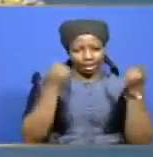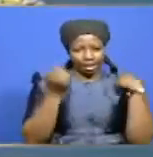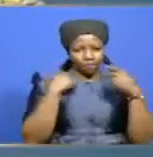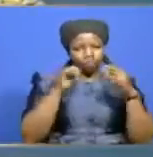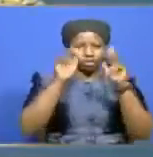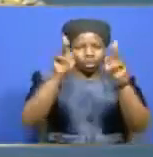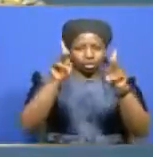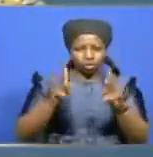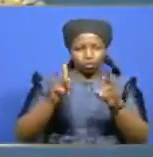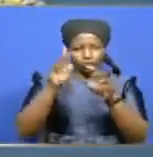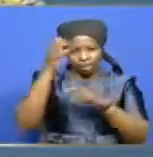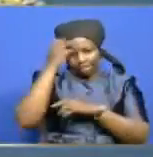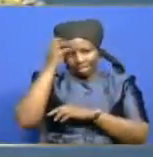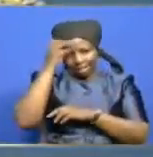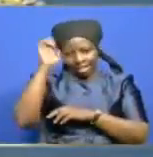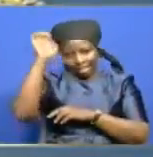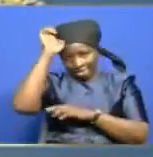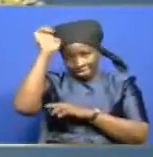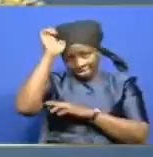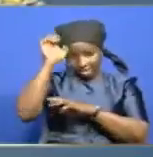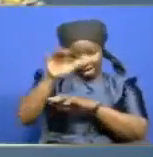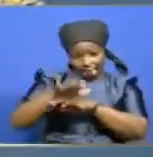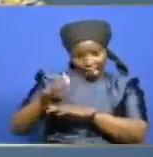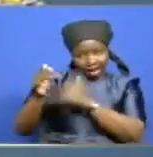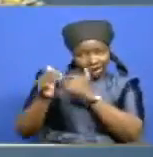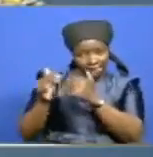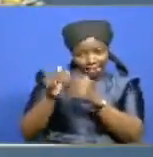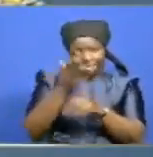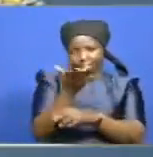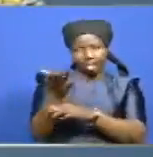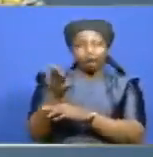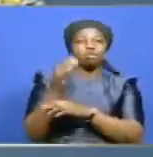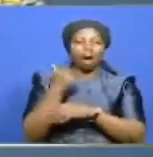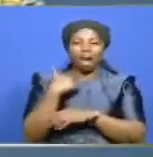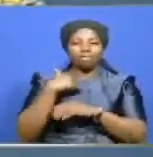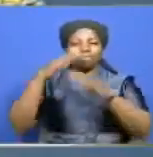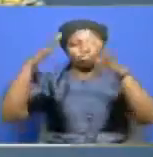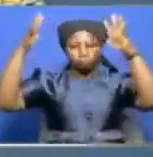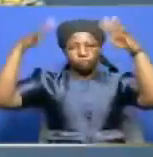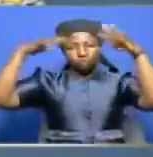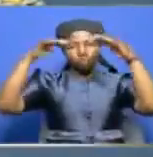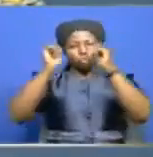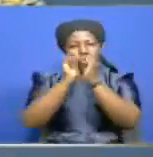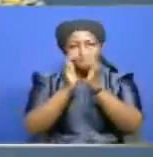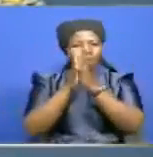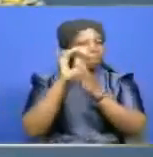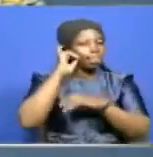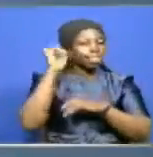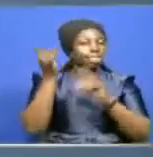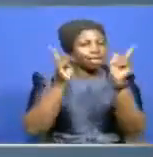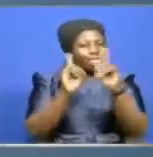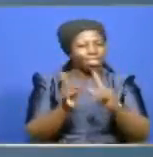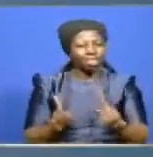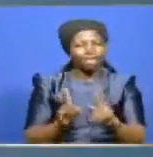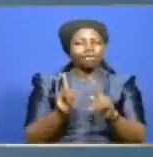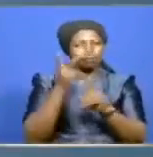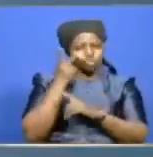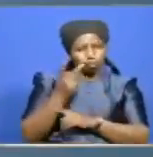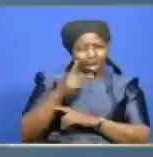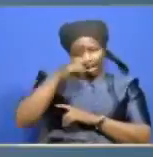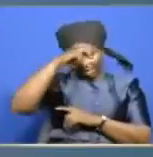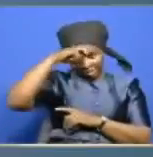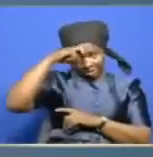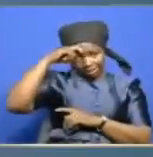Kisumu, Kitale, Eldoret and its environs will be experiencing showers accompanied by thunderstorms. Looking at the temperatures